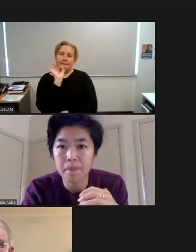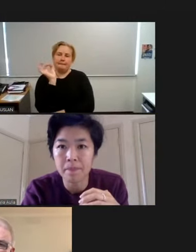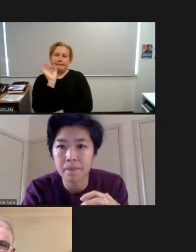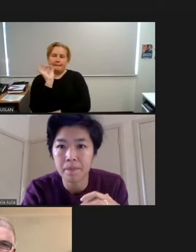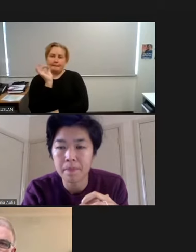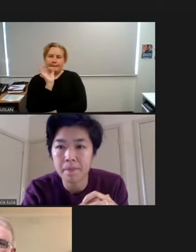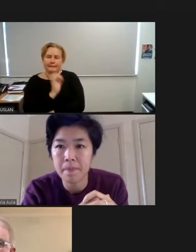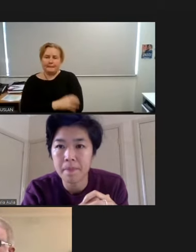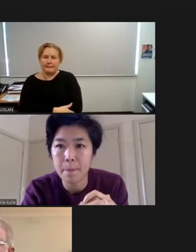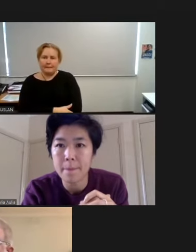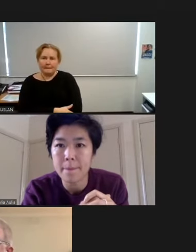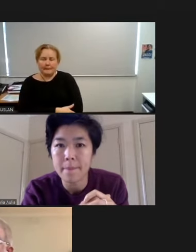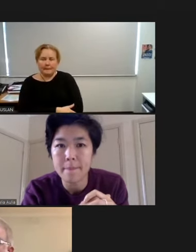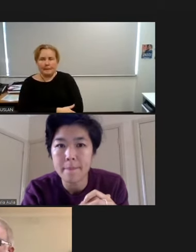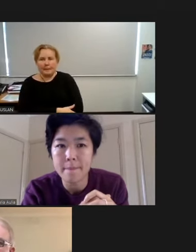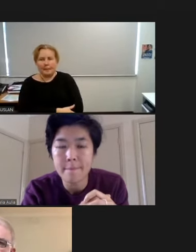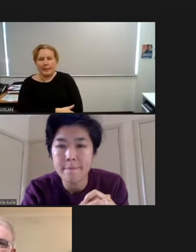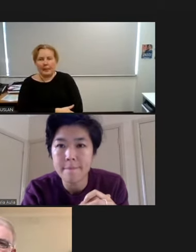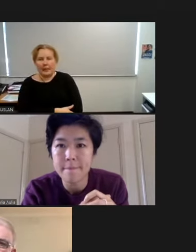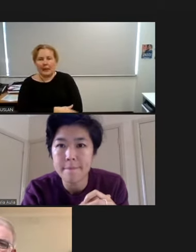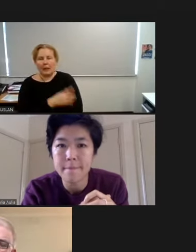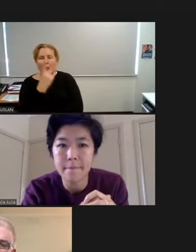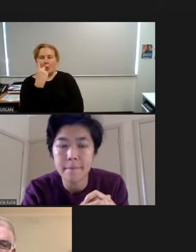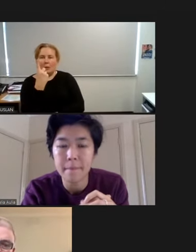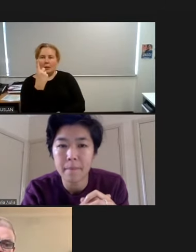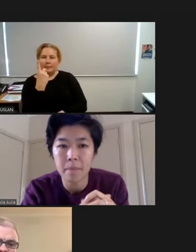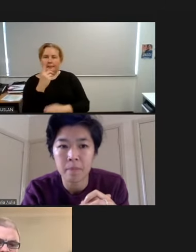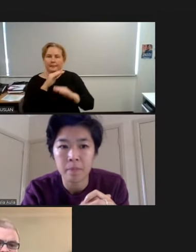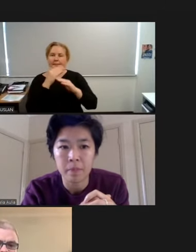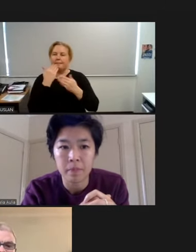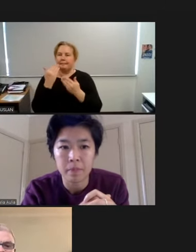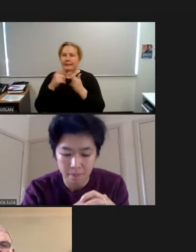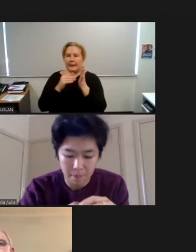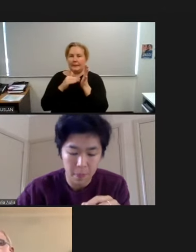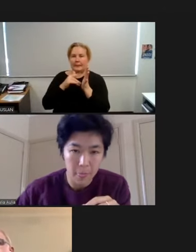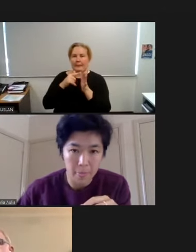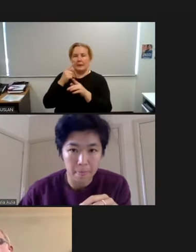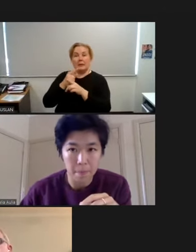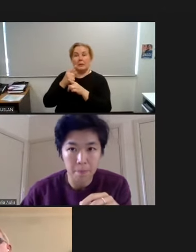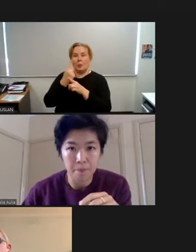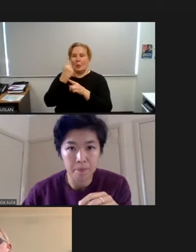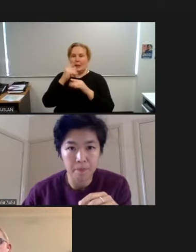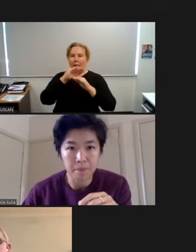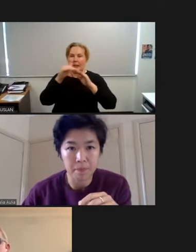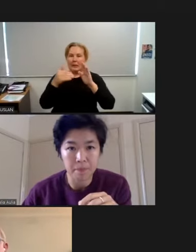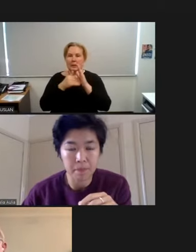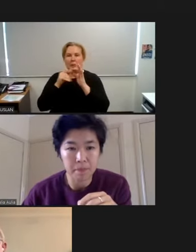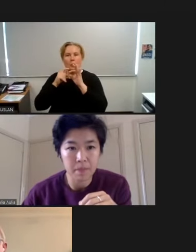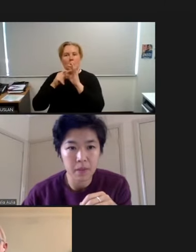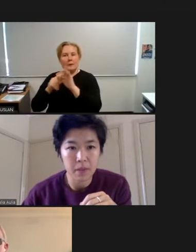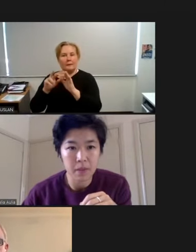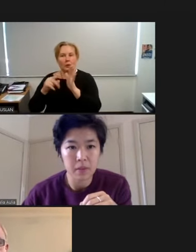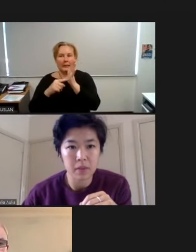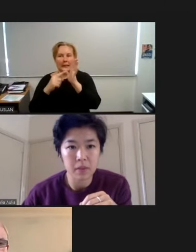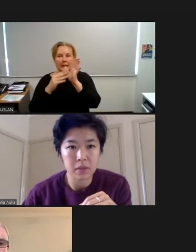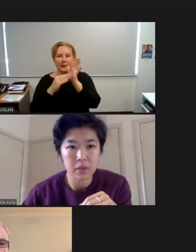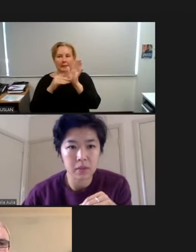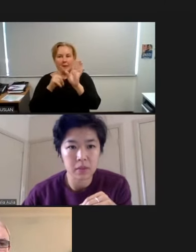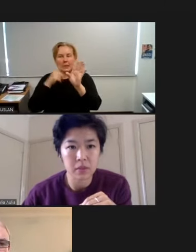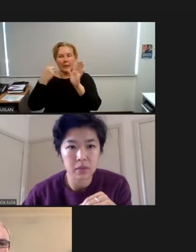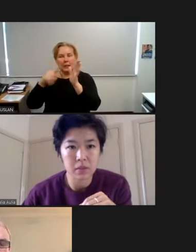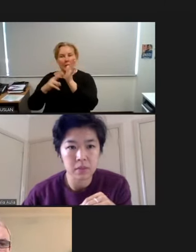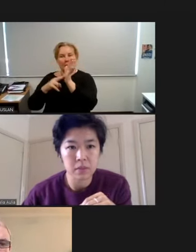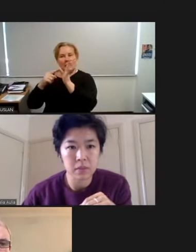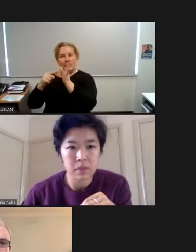Thank you. And just one last question for the two of you, for Tammy and Natalia. In terms of, has